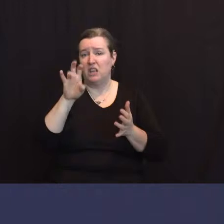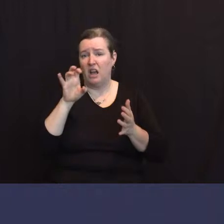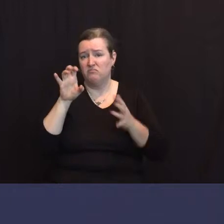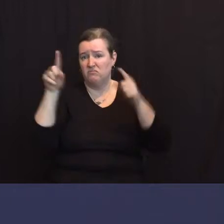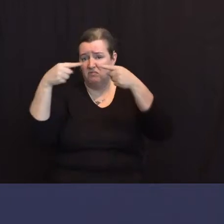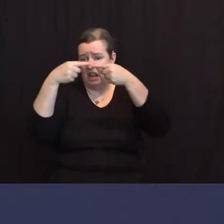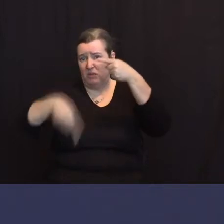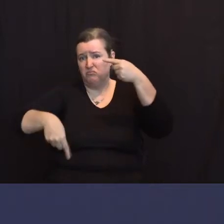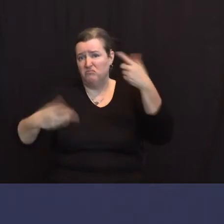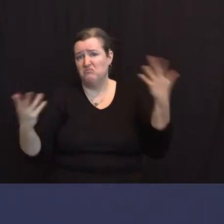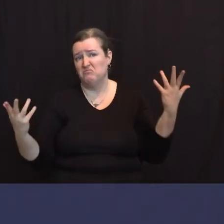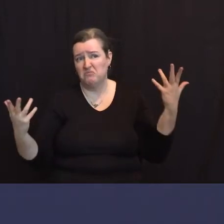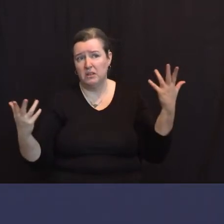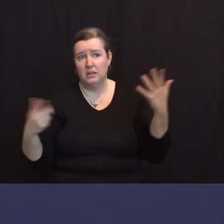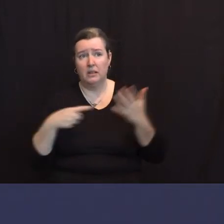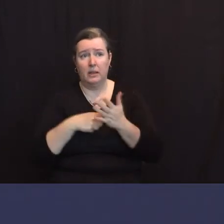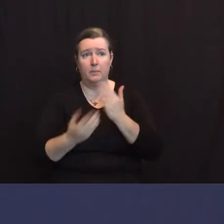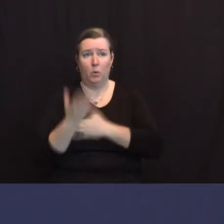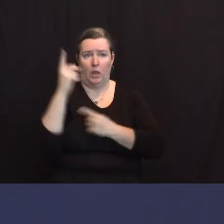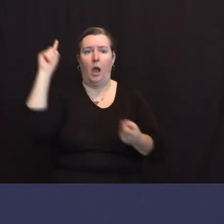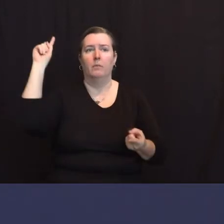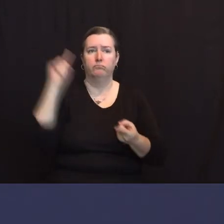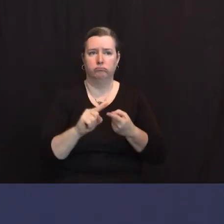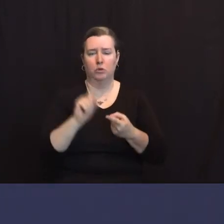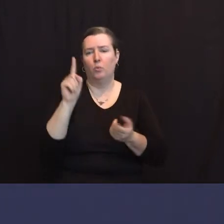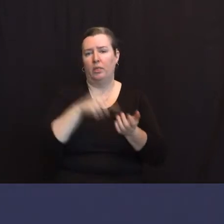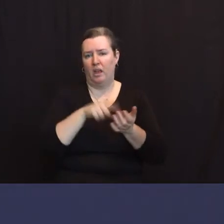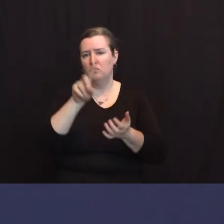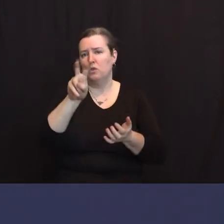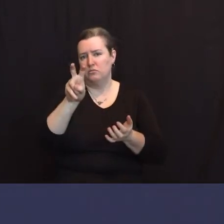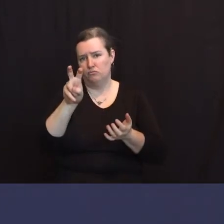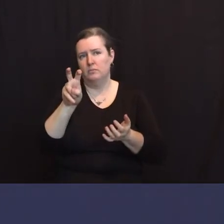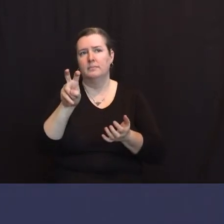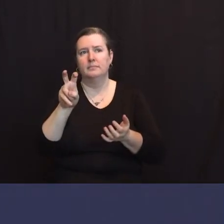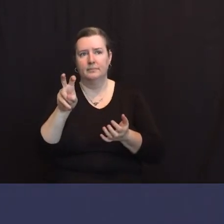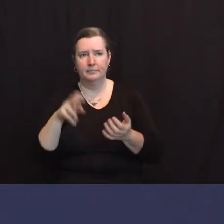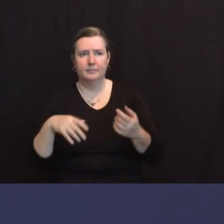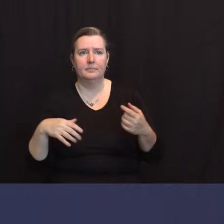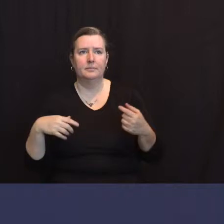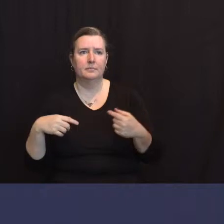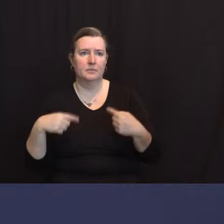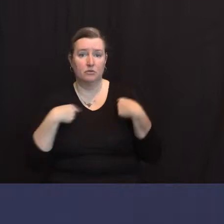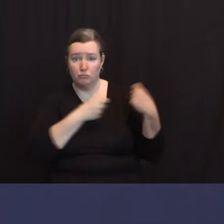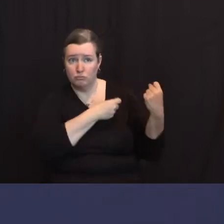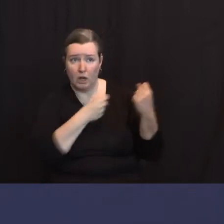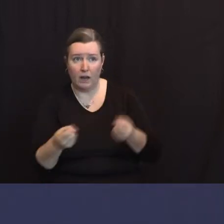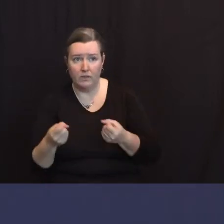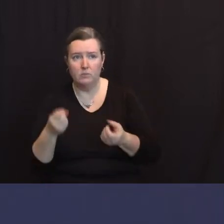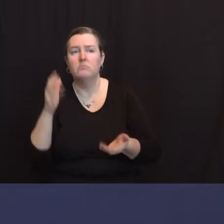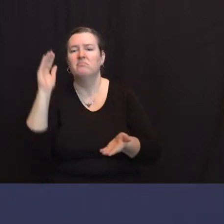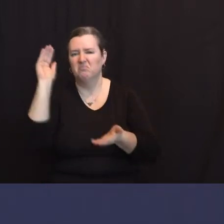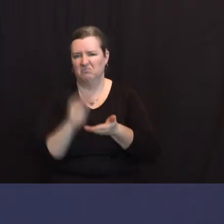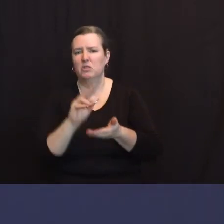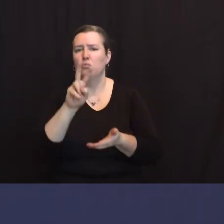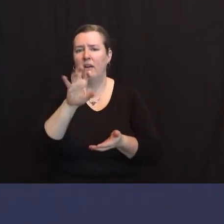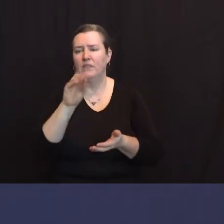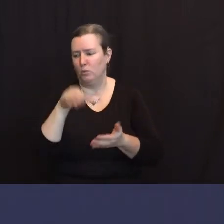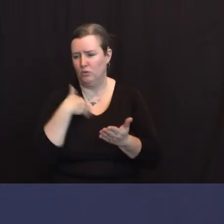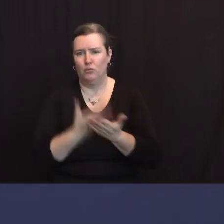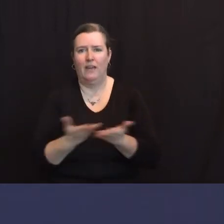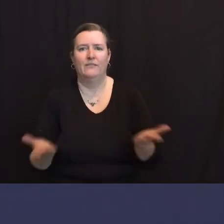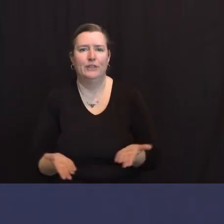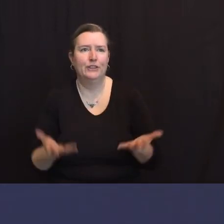that got down to 1,200, and as I was coming over here, it's down to 250. Obviously, 250 too many, but